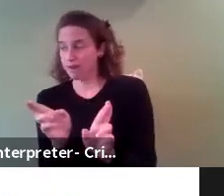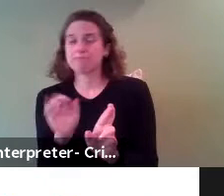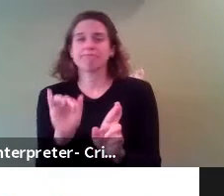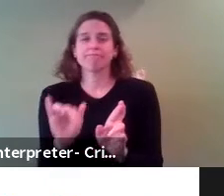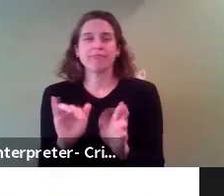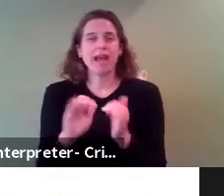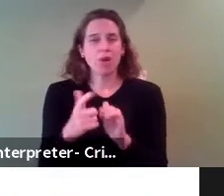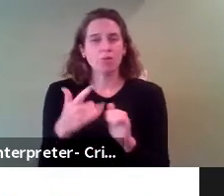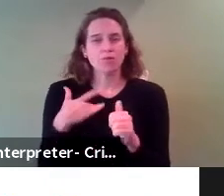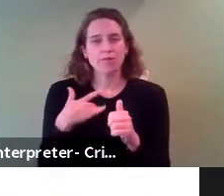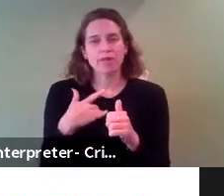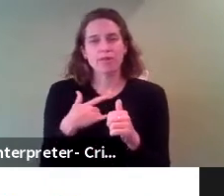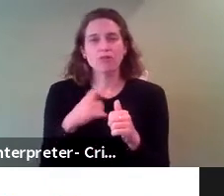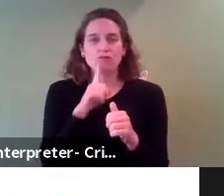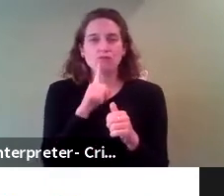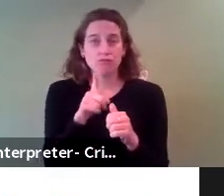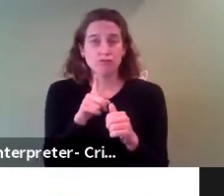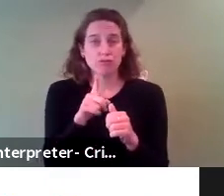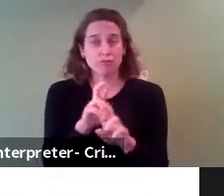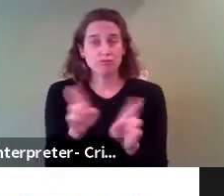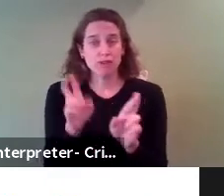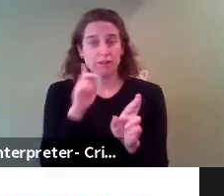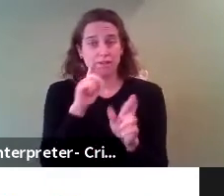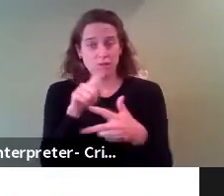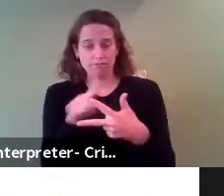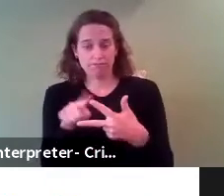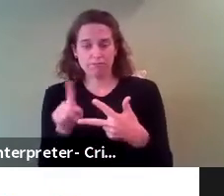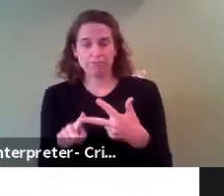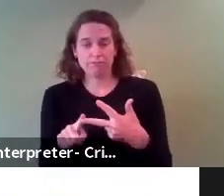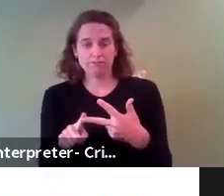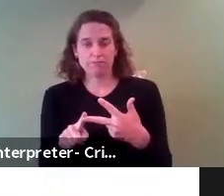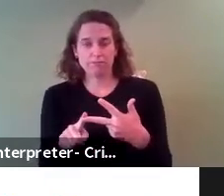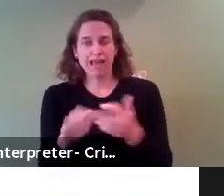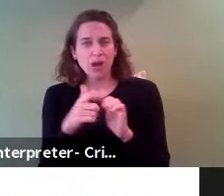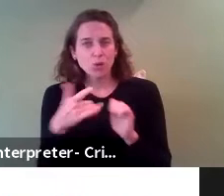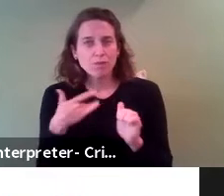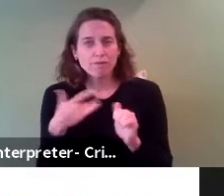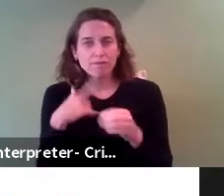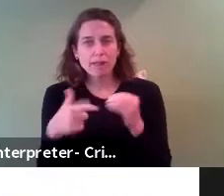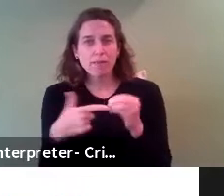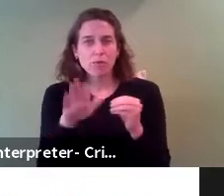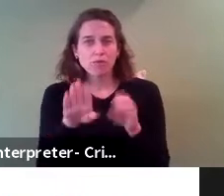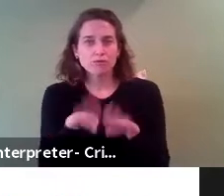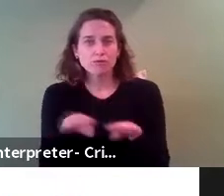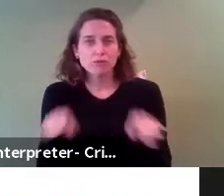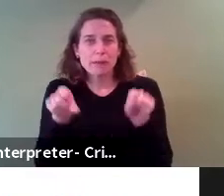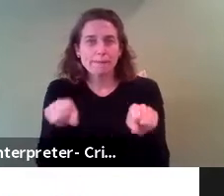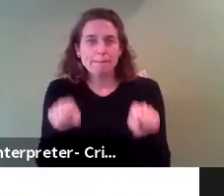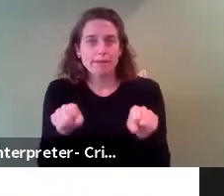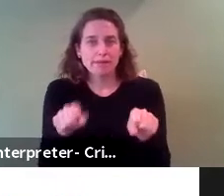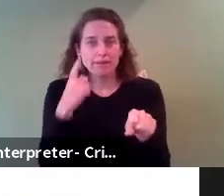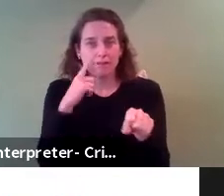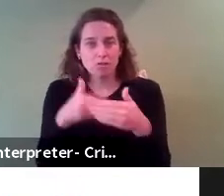poll questions again using the polling function below your screen. How do you feel about your children's ability to get through the